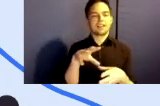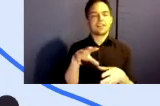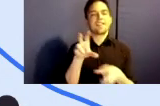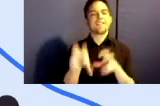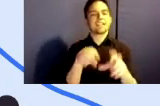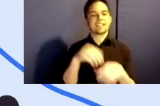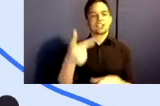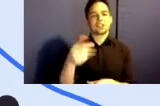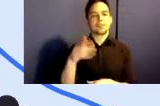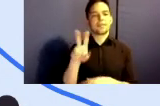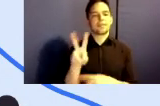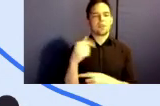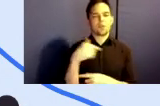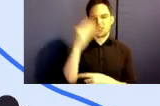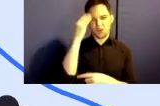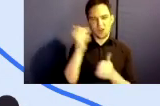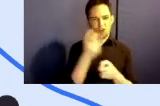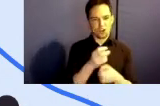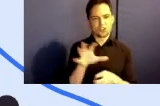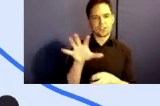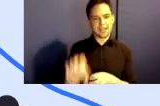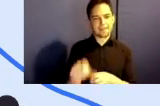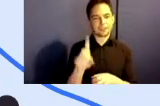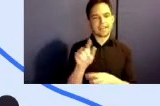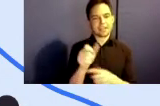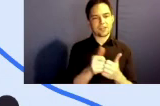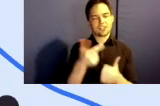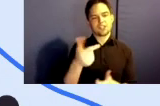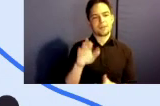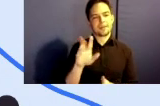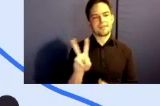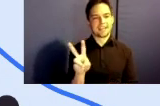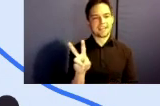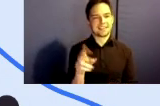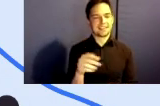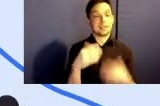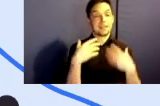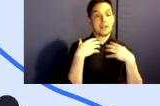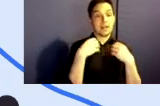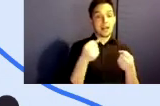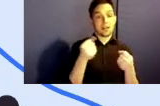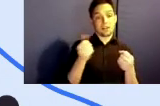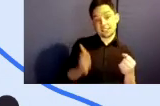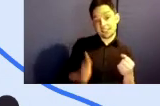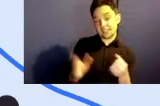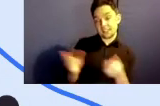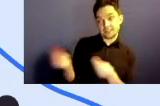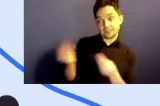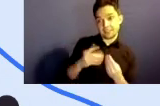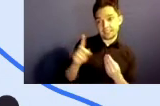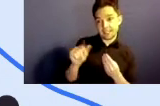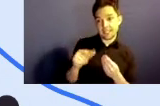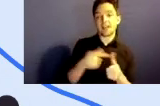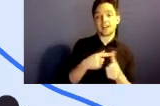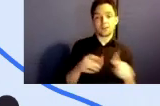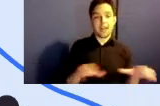how hard it is to capture data on GBV. There cannot be, from the health side, this idea of give me the data and we'll act on it. We